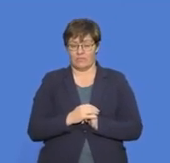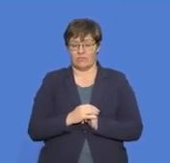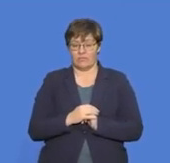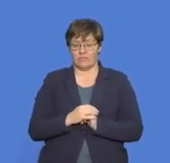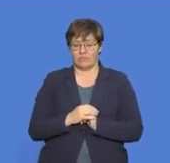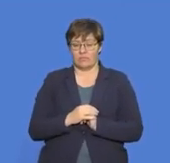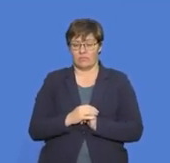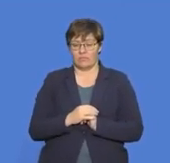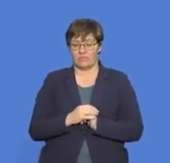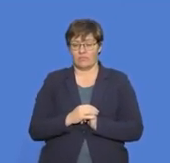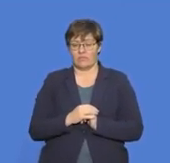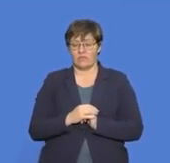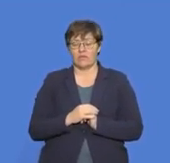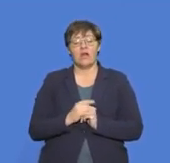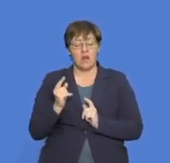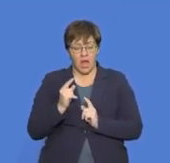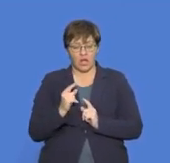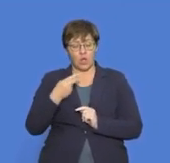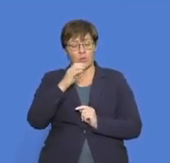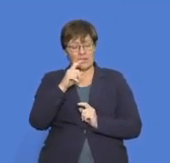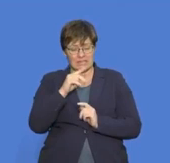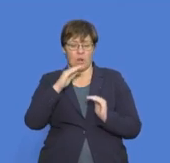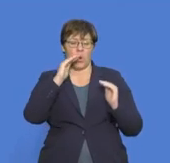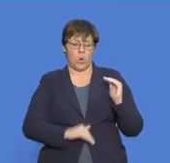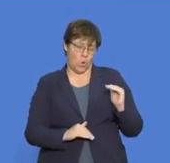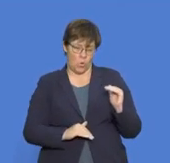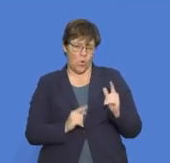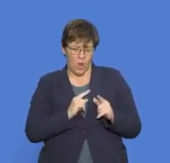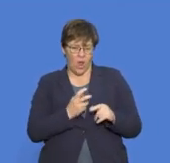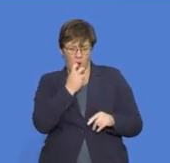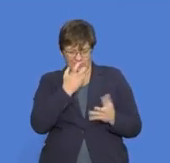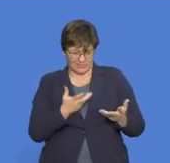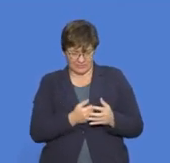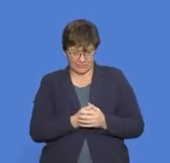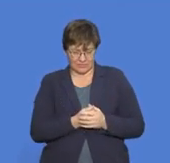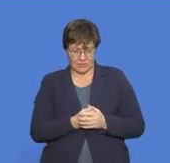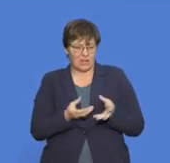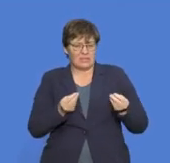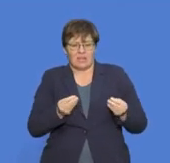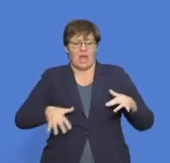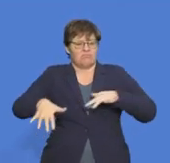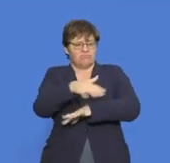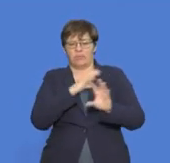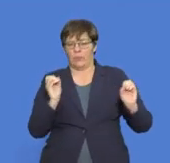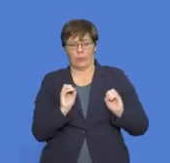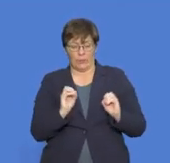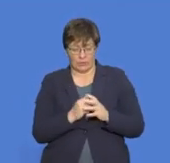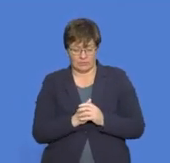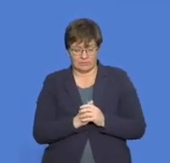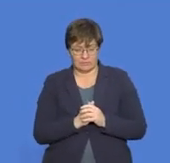And low humidity. So transpiration occurs very quickly.